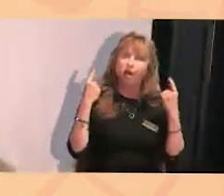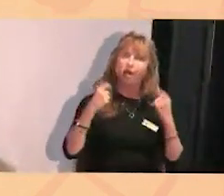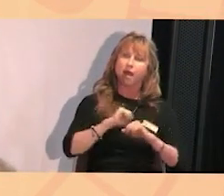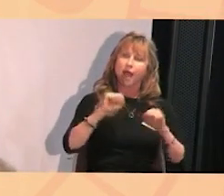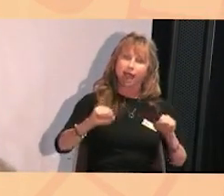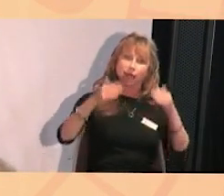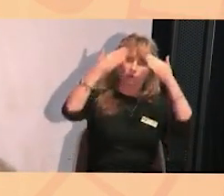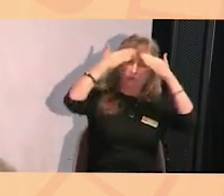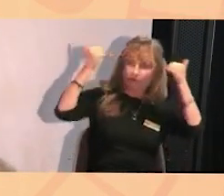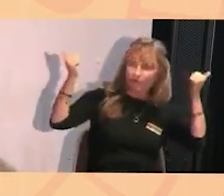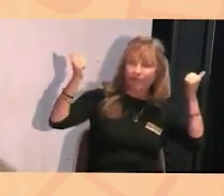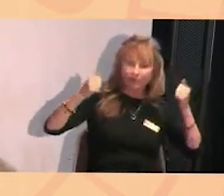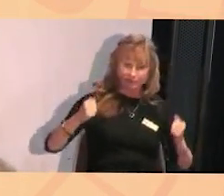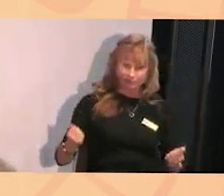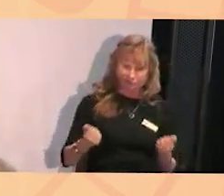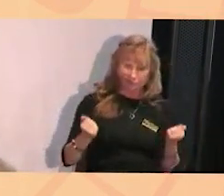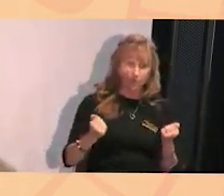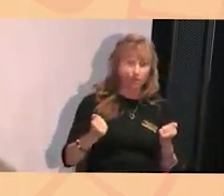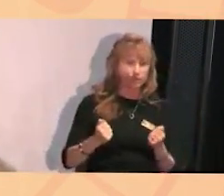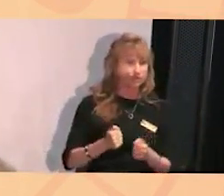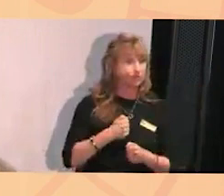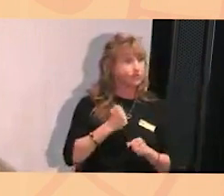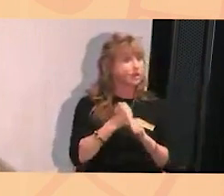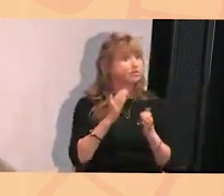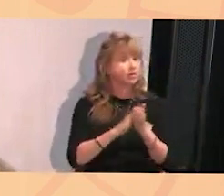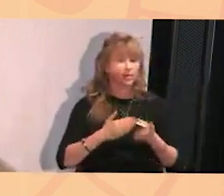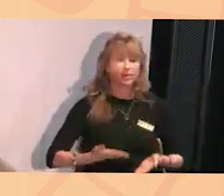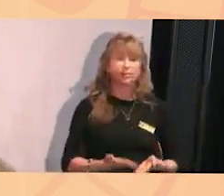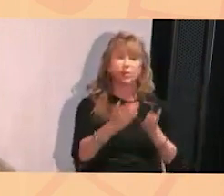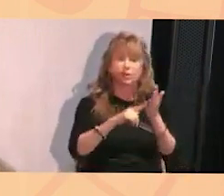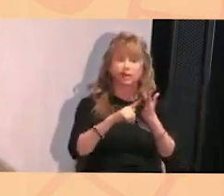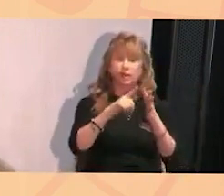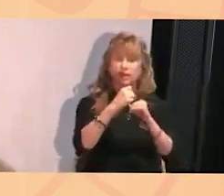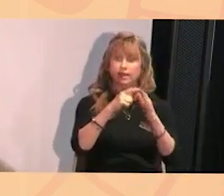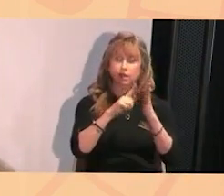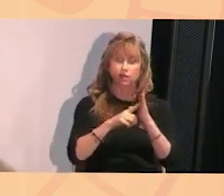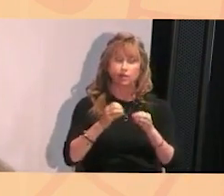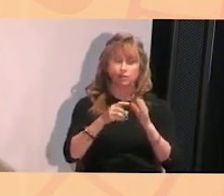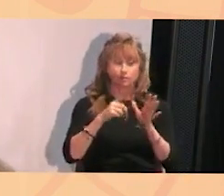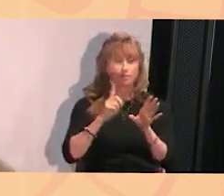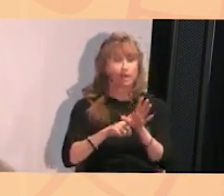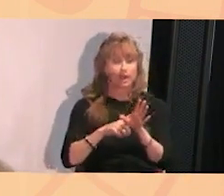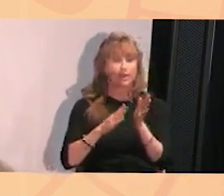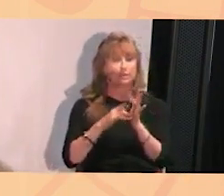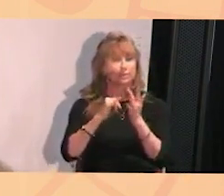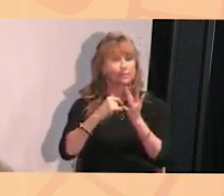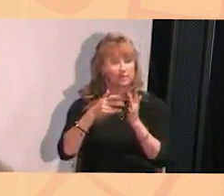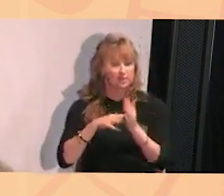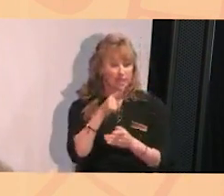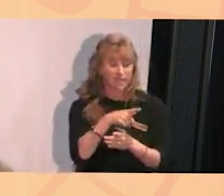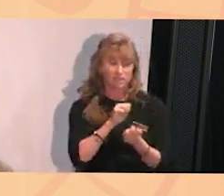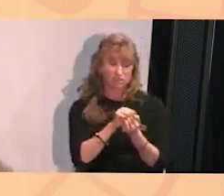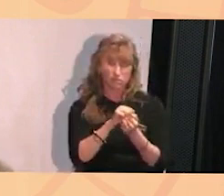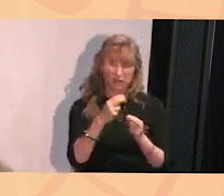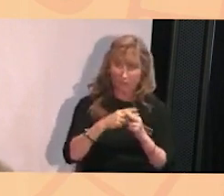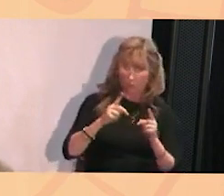bodies, boosts us, My nana was born at Beagle Bay Mission, and she was training to be one of the first Aboriginal nuns. At